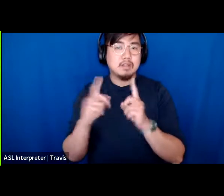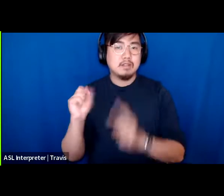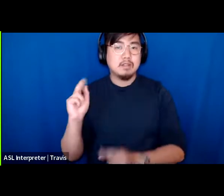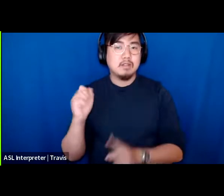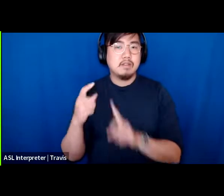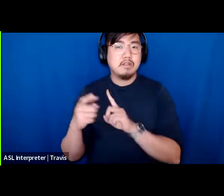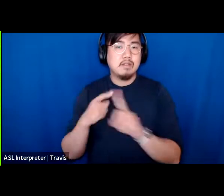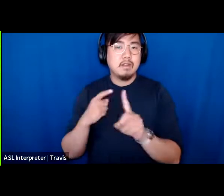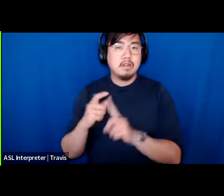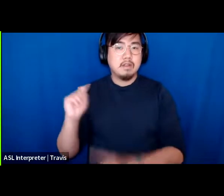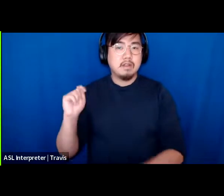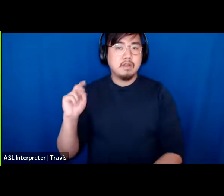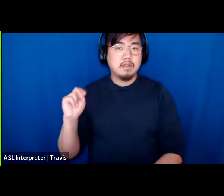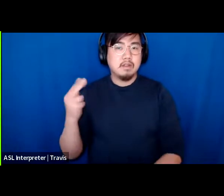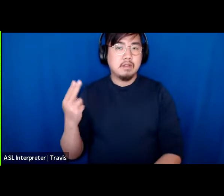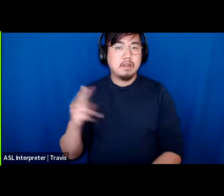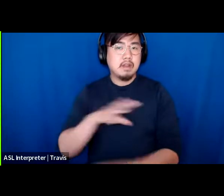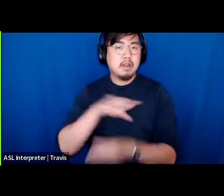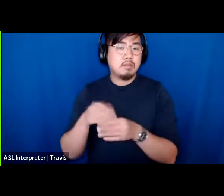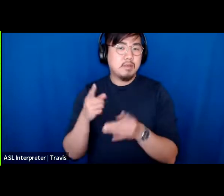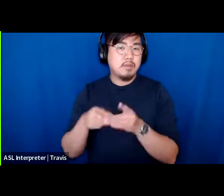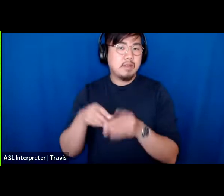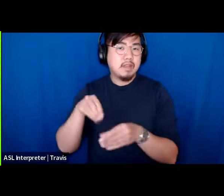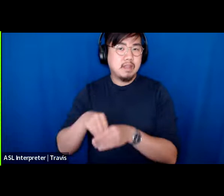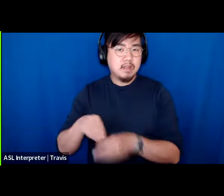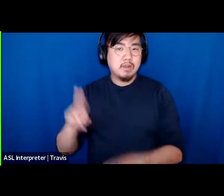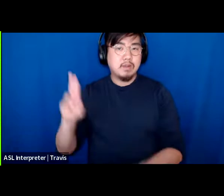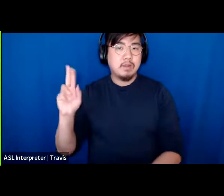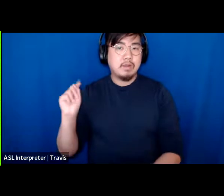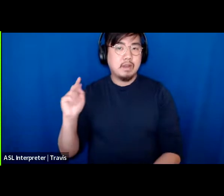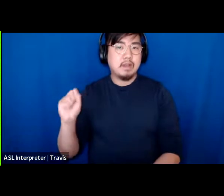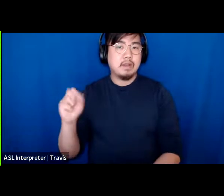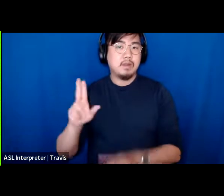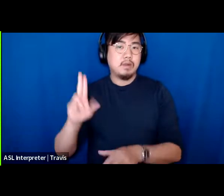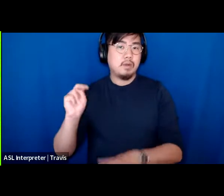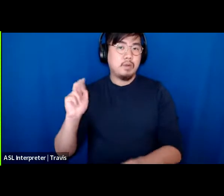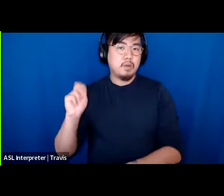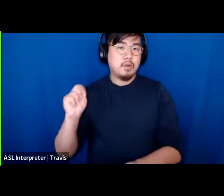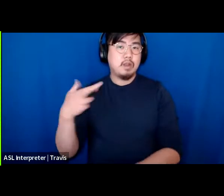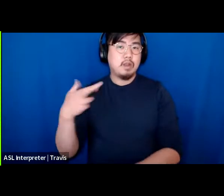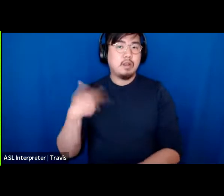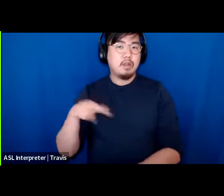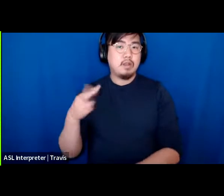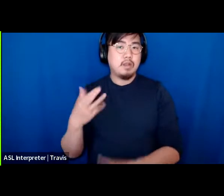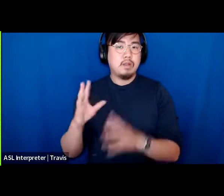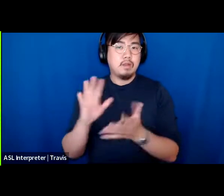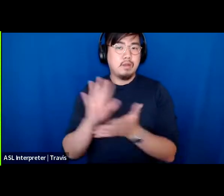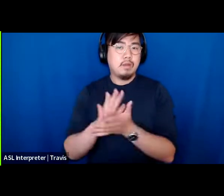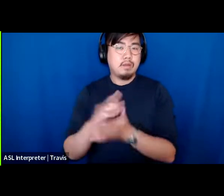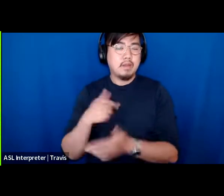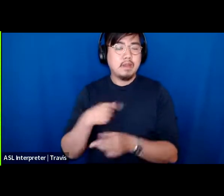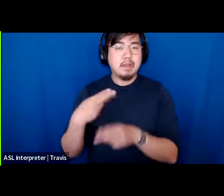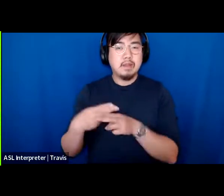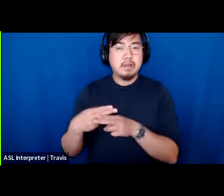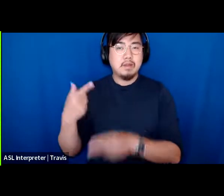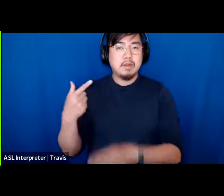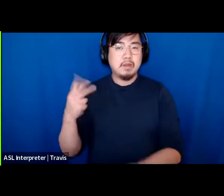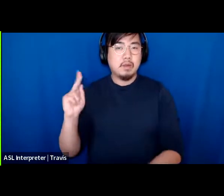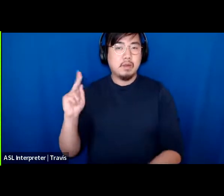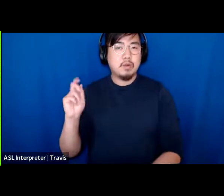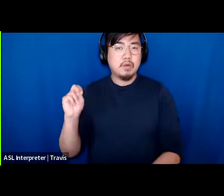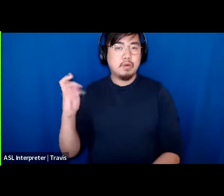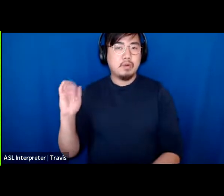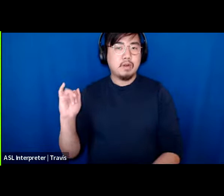Engaged Buddhism at Union Theological Seminary. My name is Cosin Gregory Snyder, and I am the